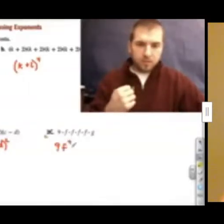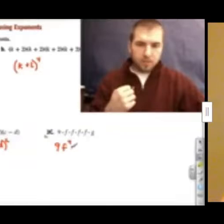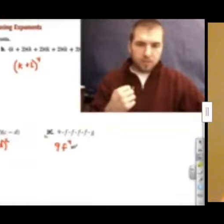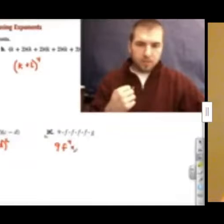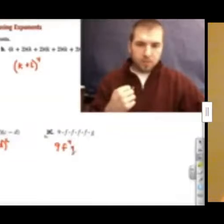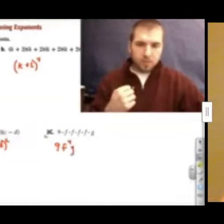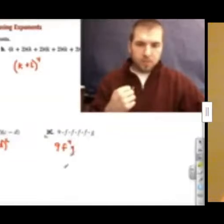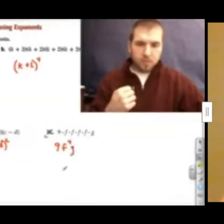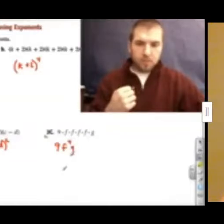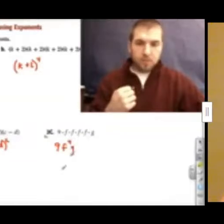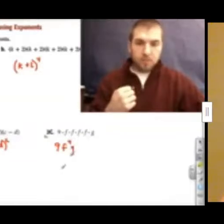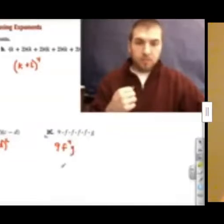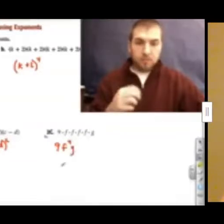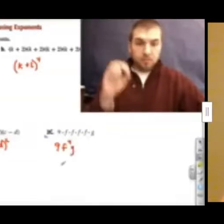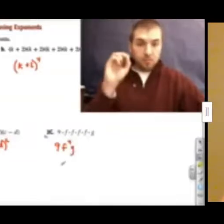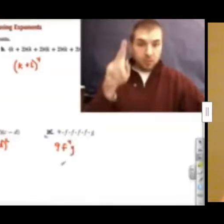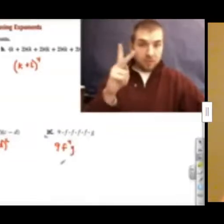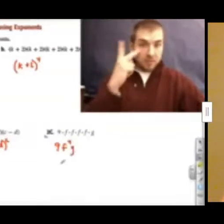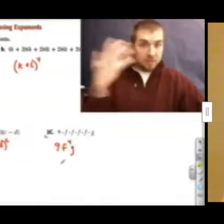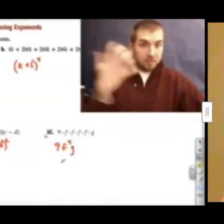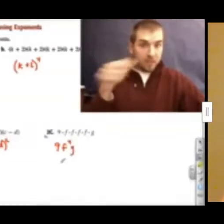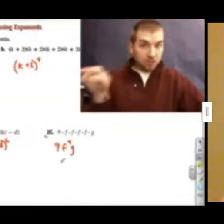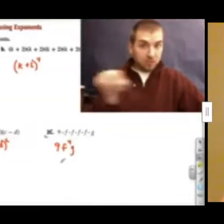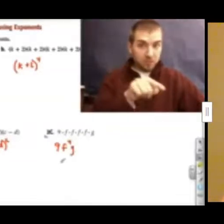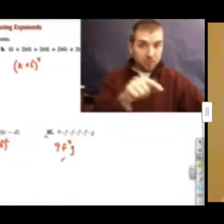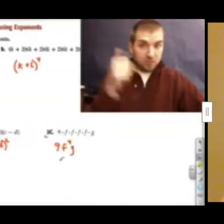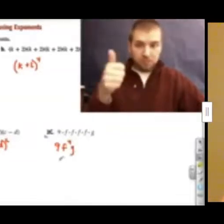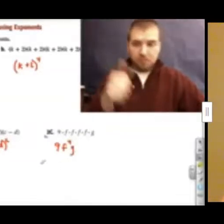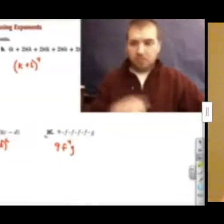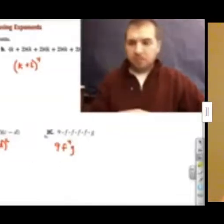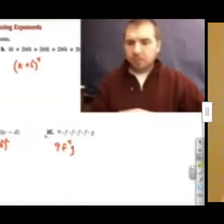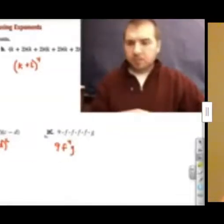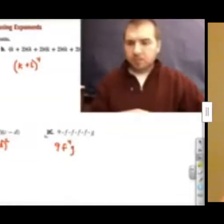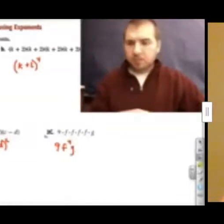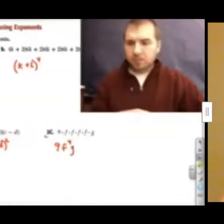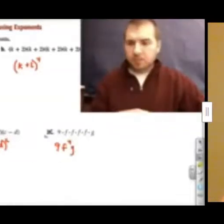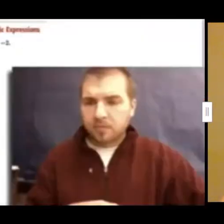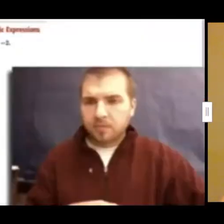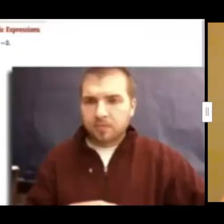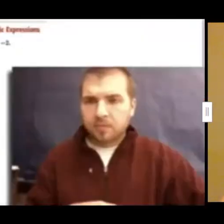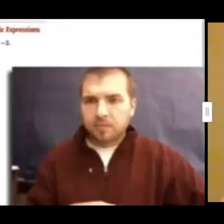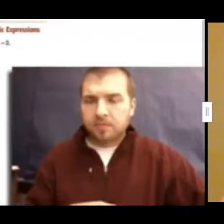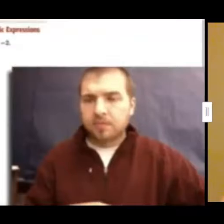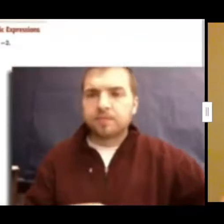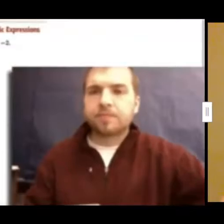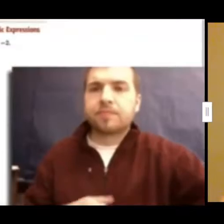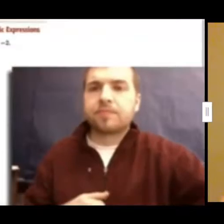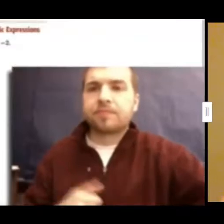f to the 4th, g. Okay? Does yours match